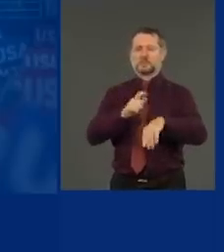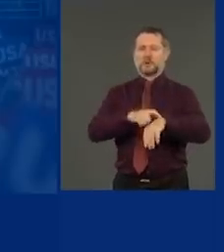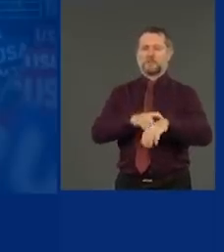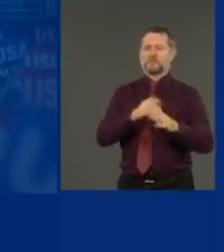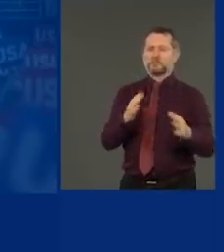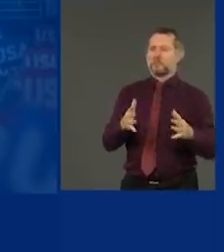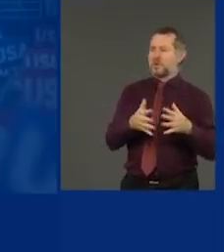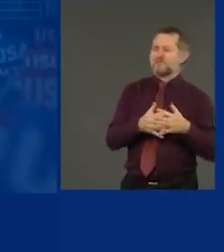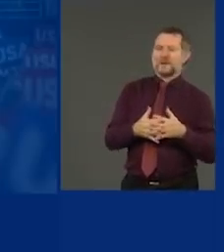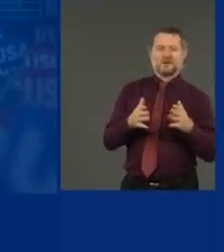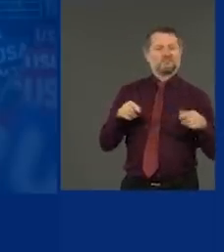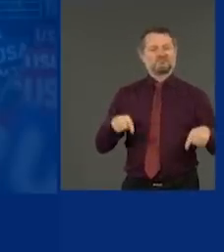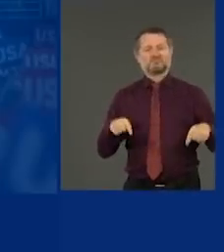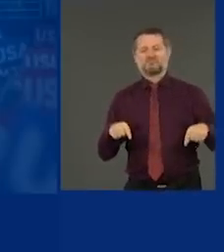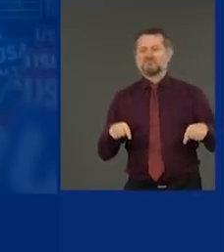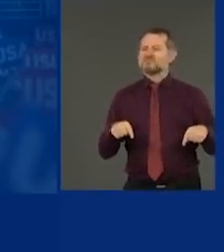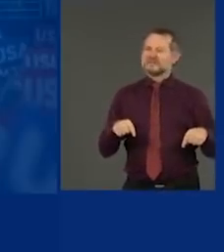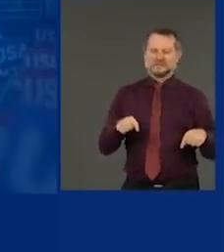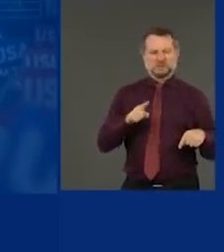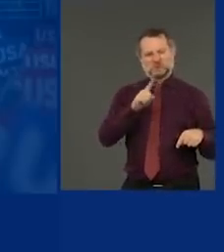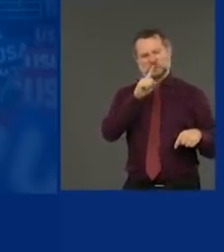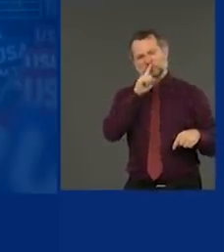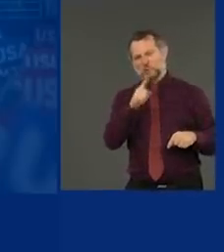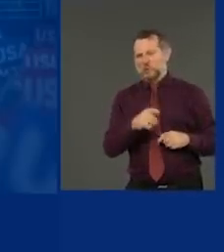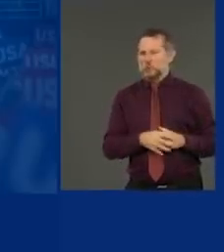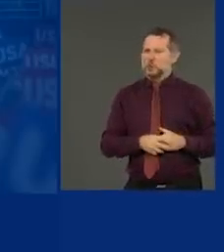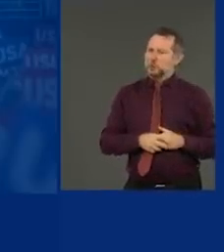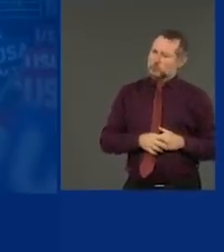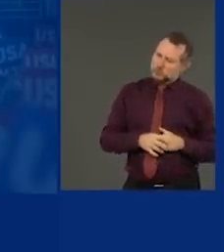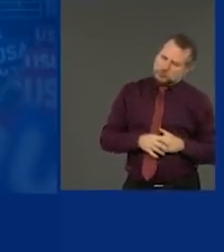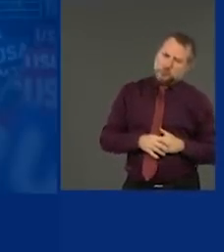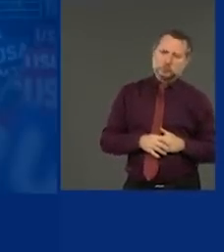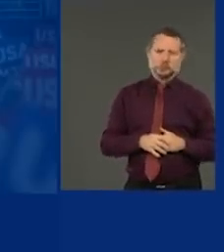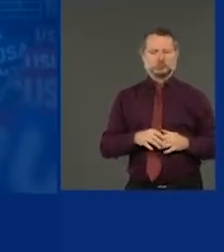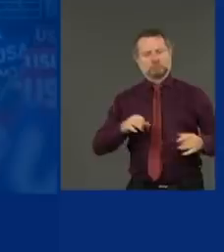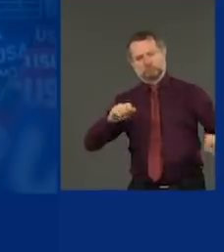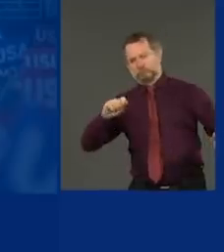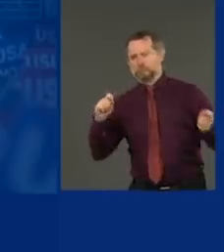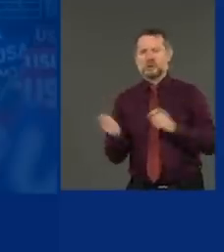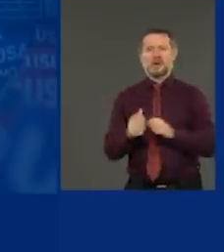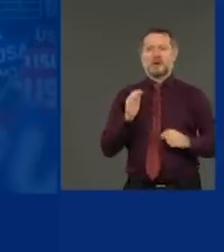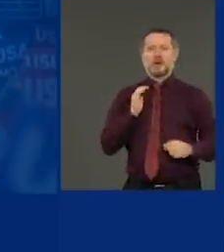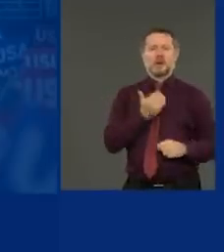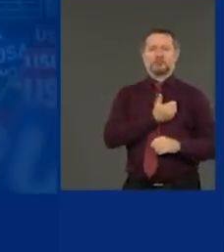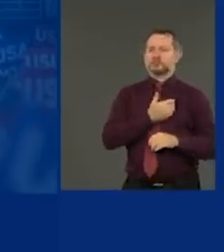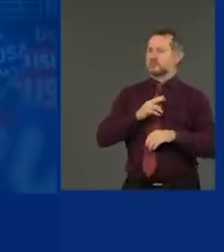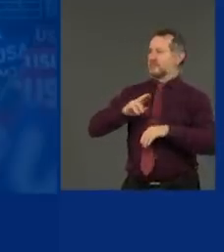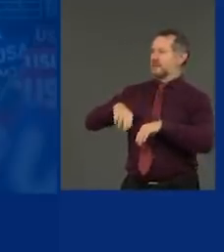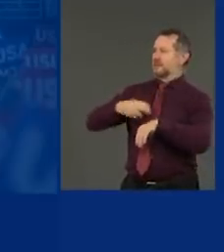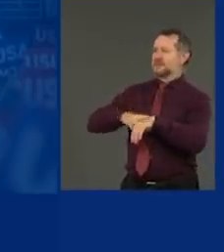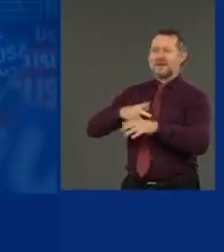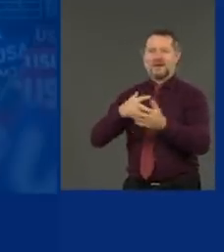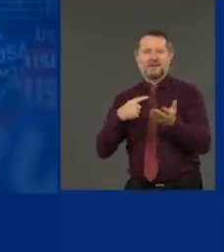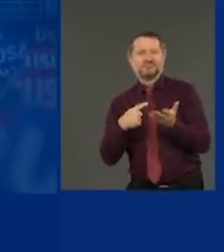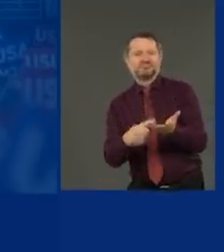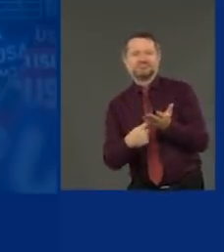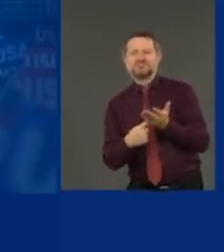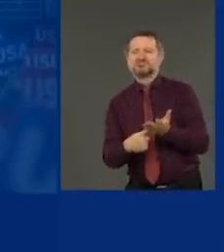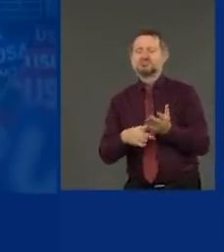really reshaped not just our national dialogue, but our impression of government,